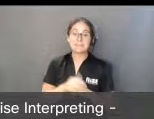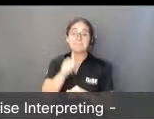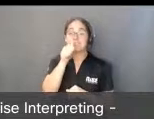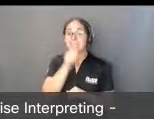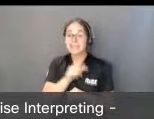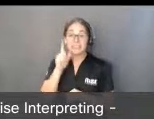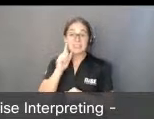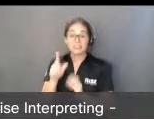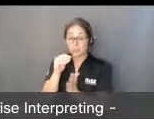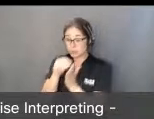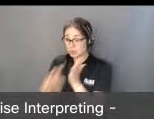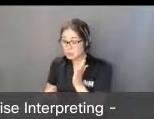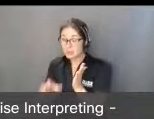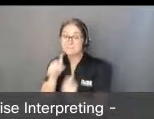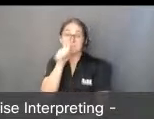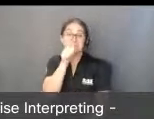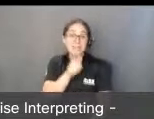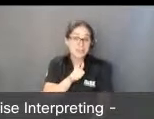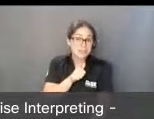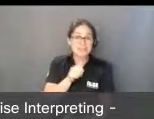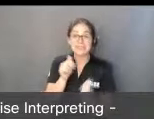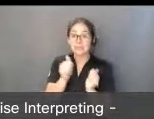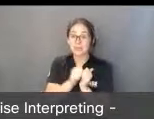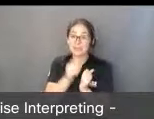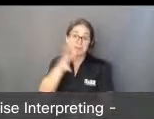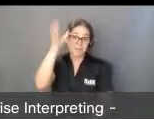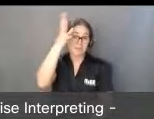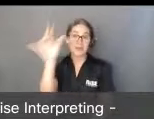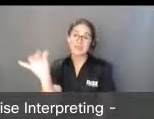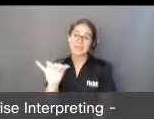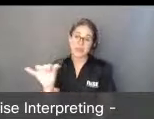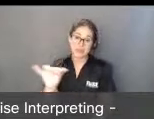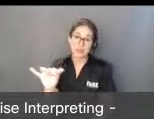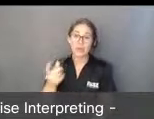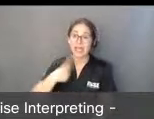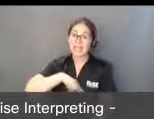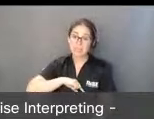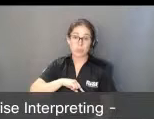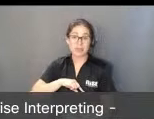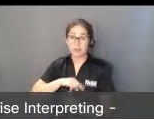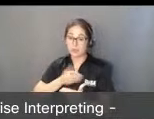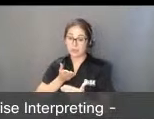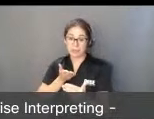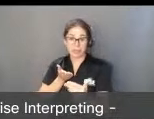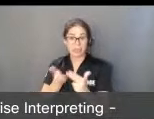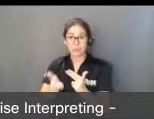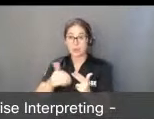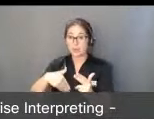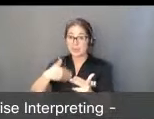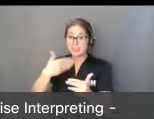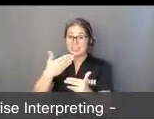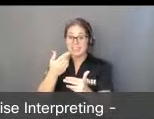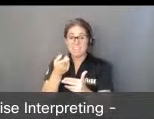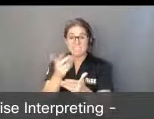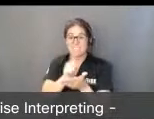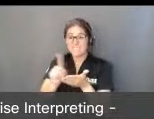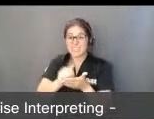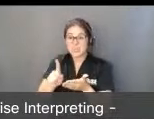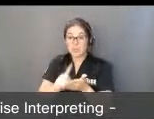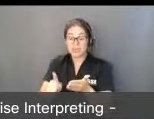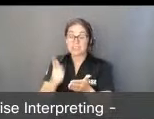for our students, and patience with parents as well, as we go through the next few weeks, because there will be a lot of moving parts